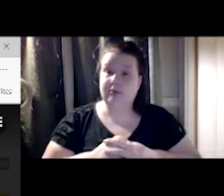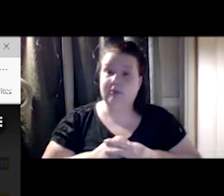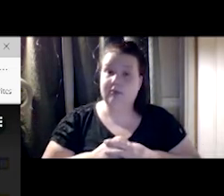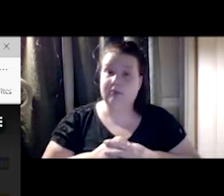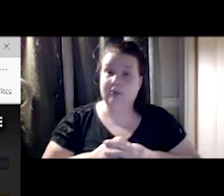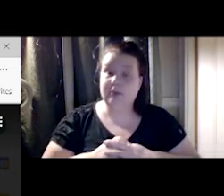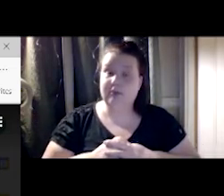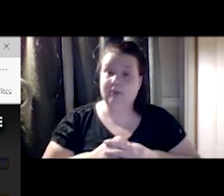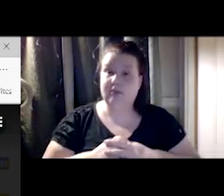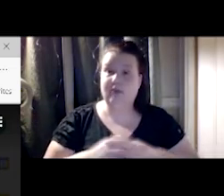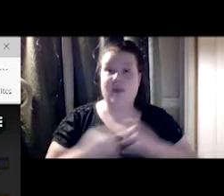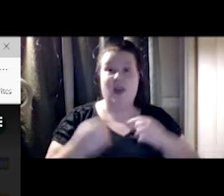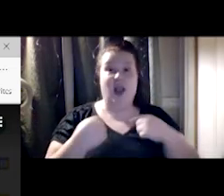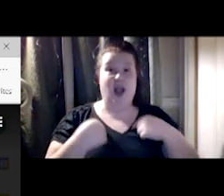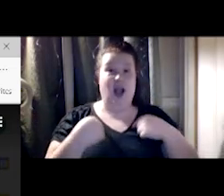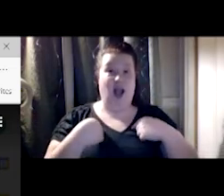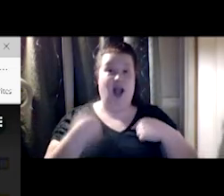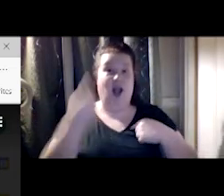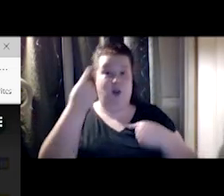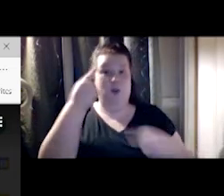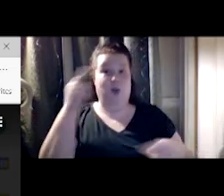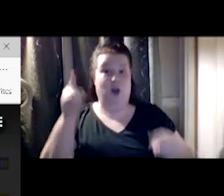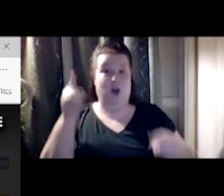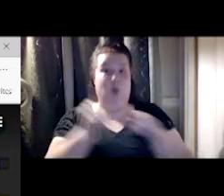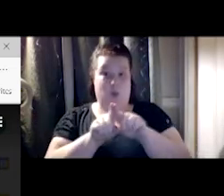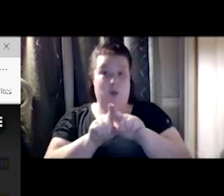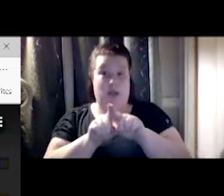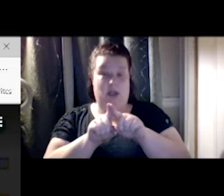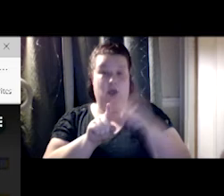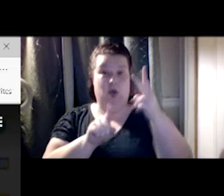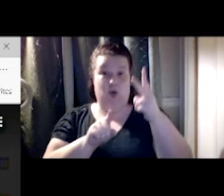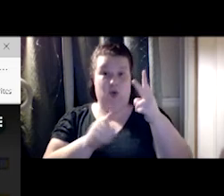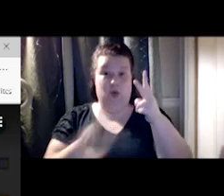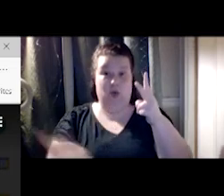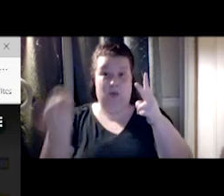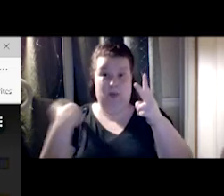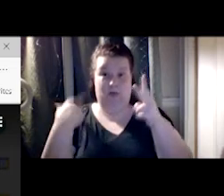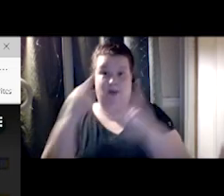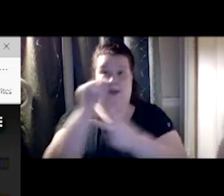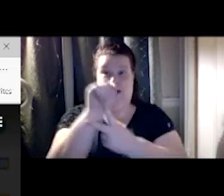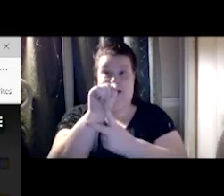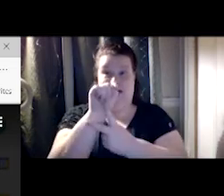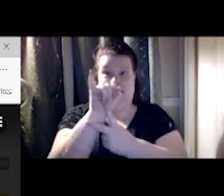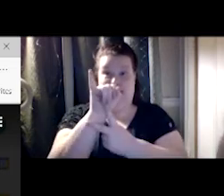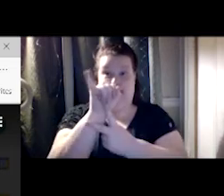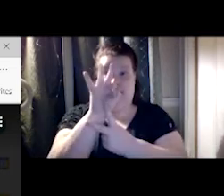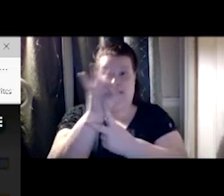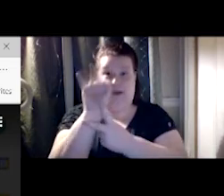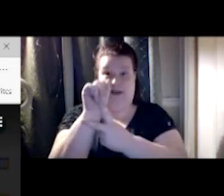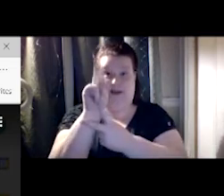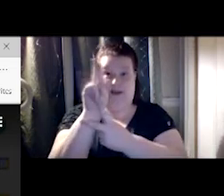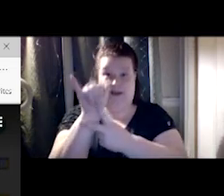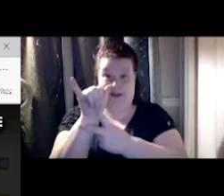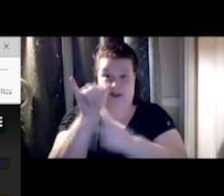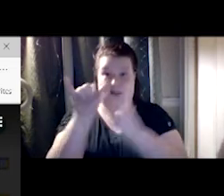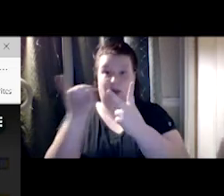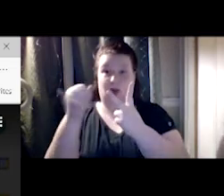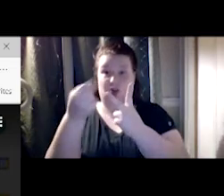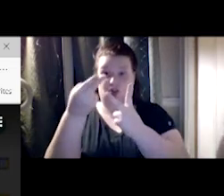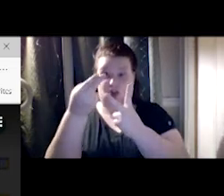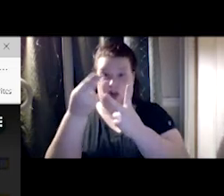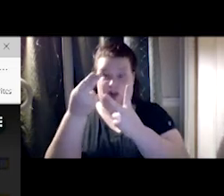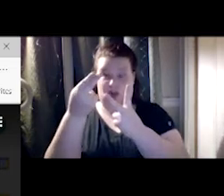I would agree with the two previously, Tiffany and Josh, in the replacement of Waco